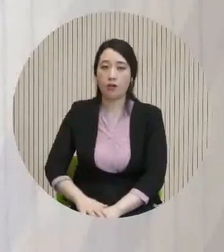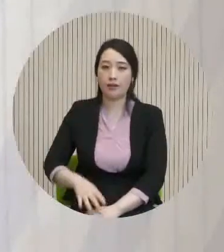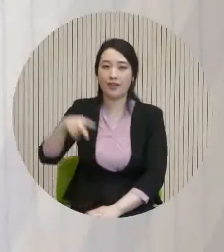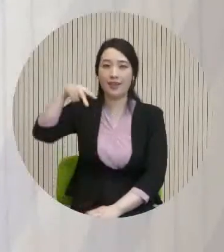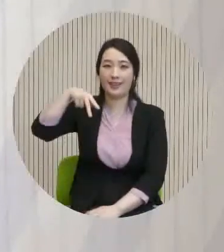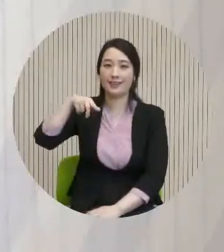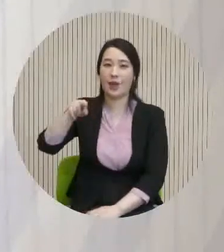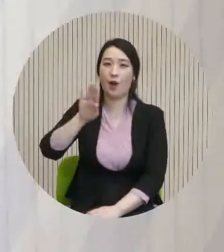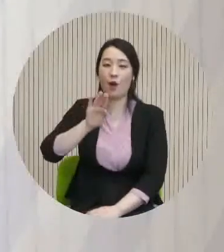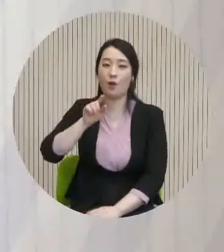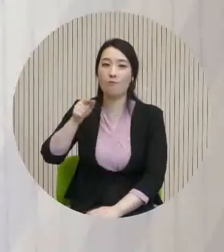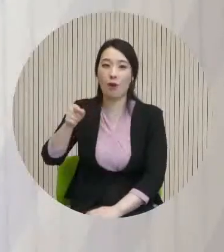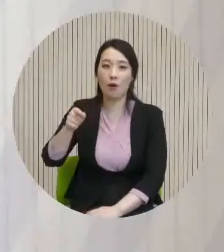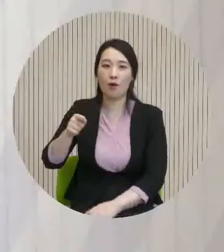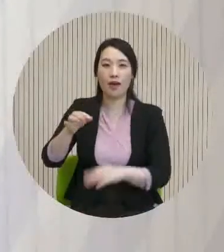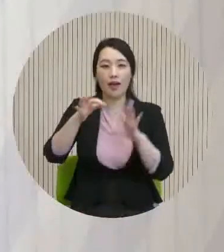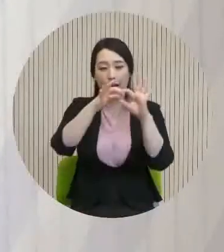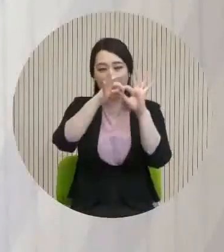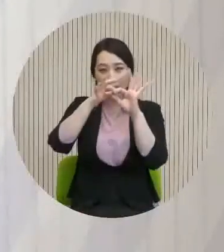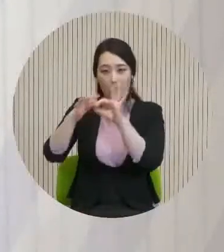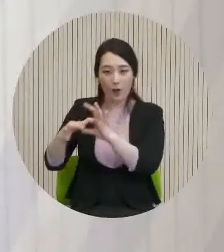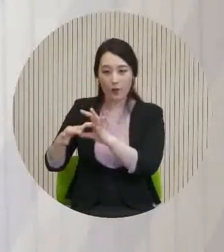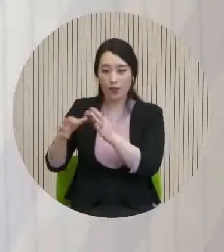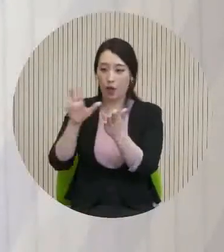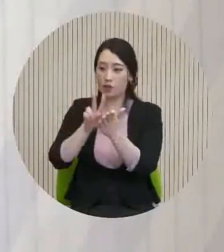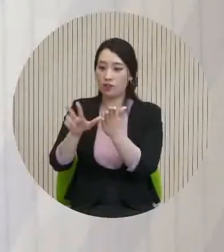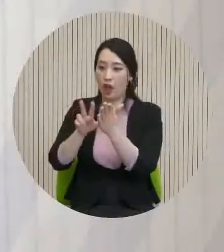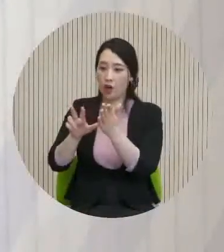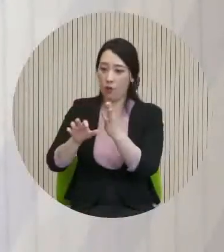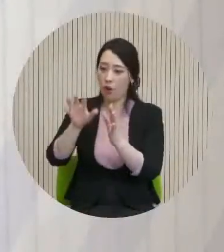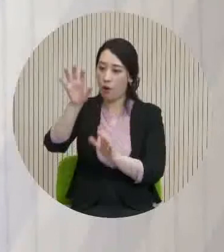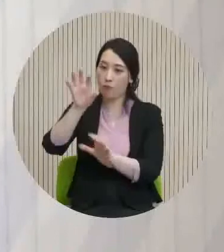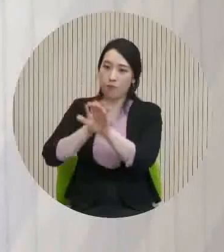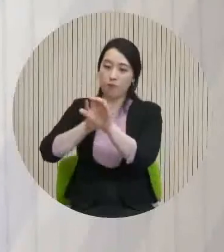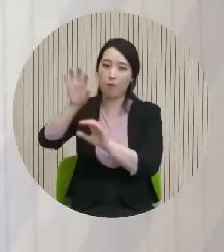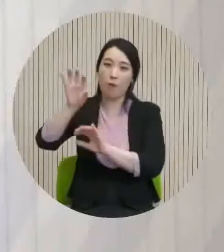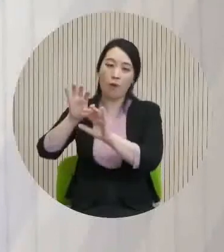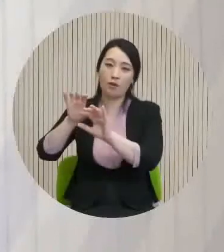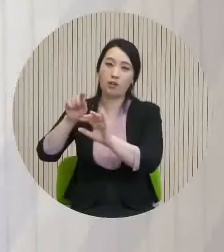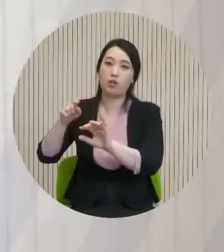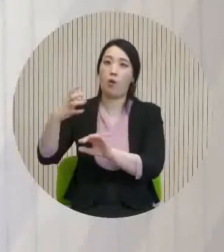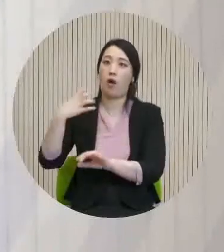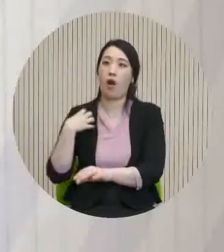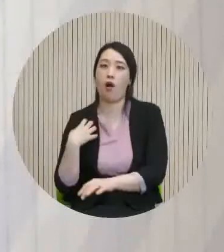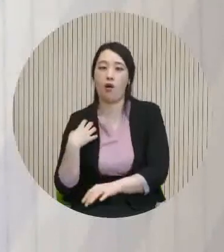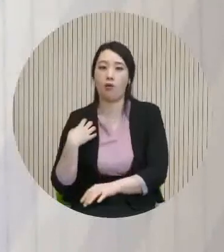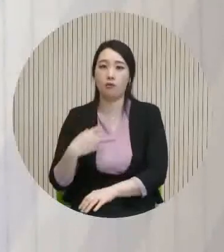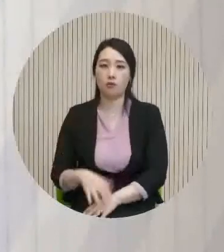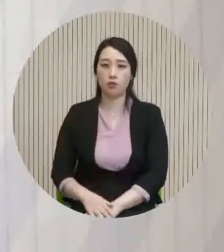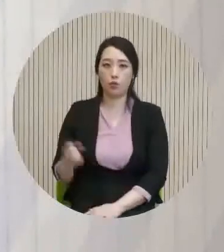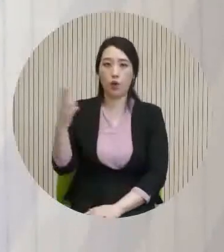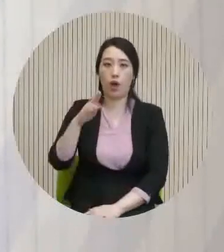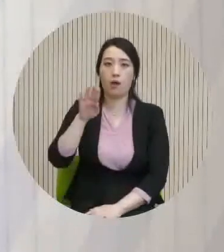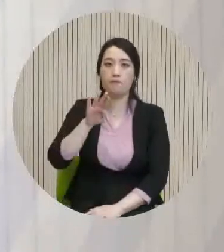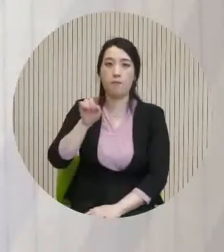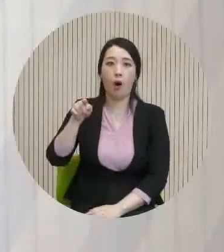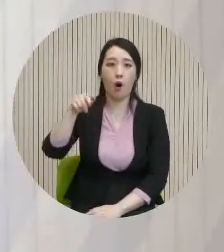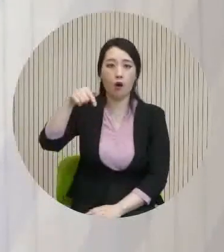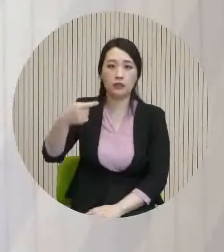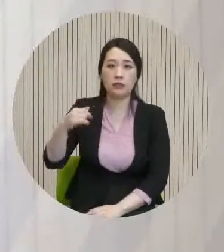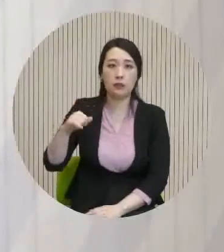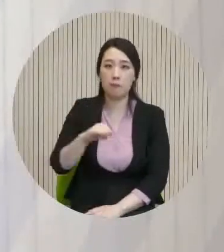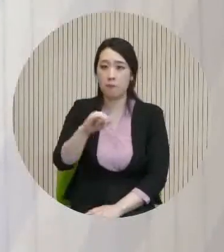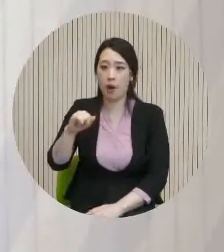difficult because of the server issues. Well, actually, server has to deal with a lot of the